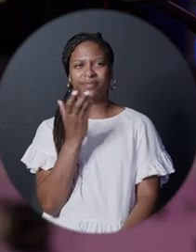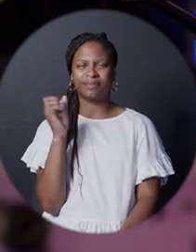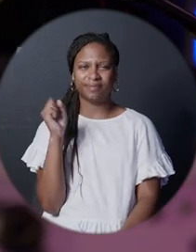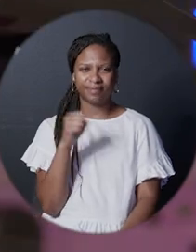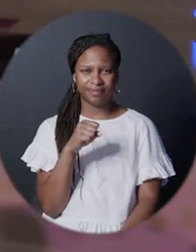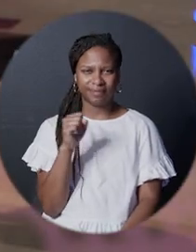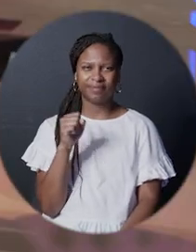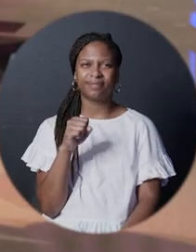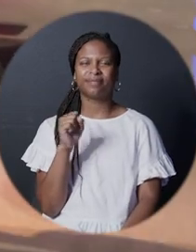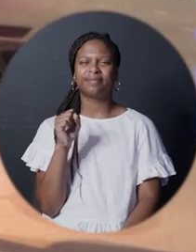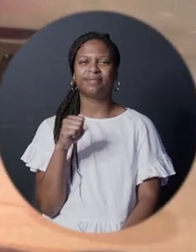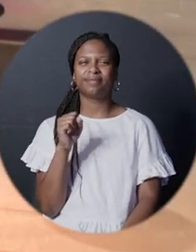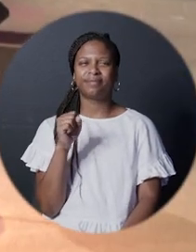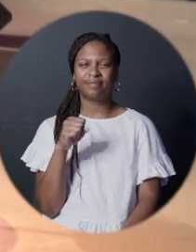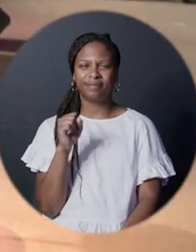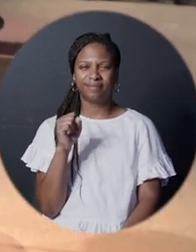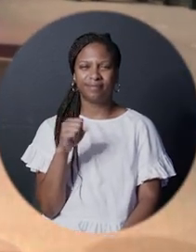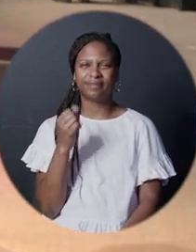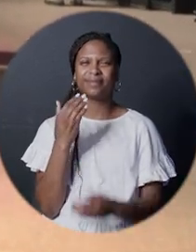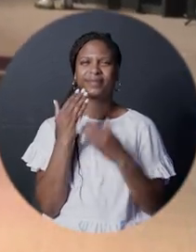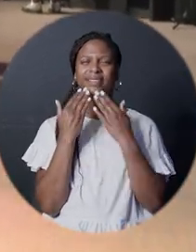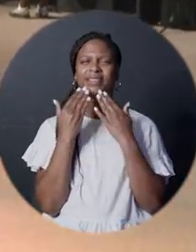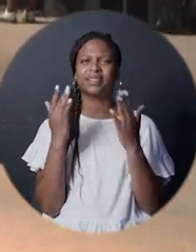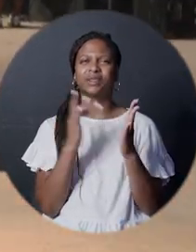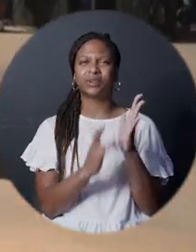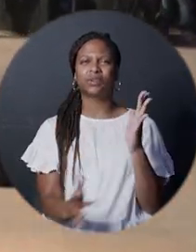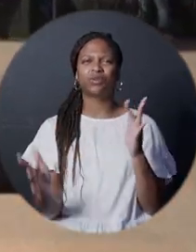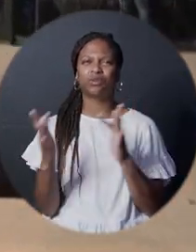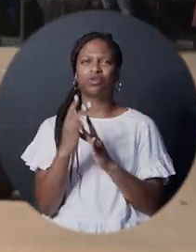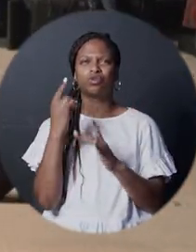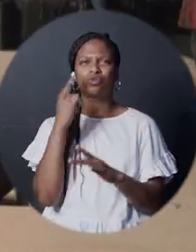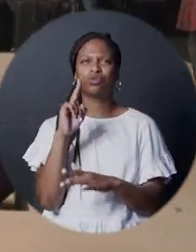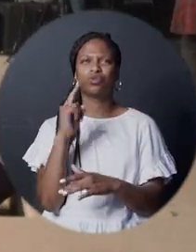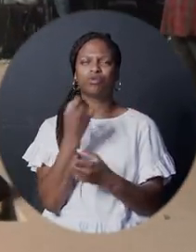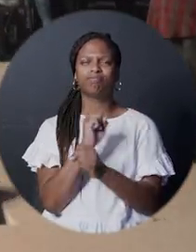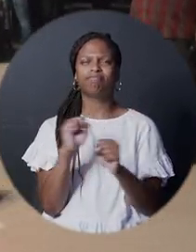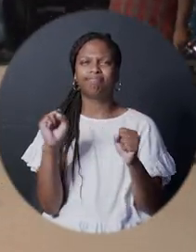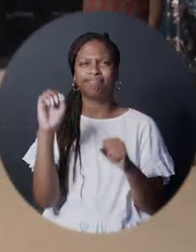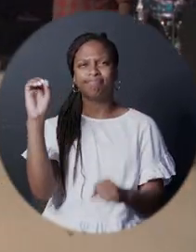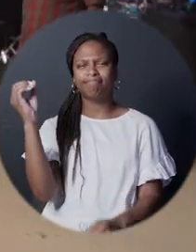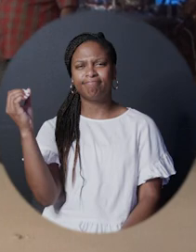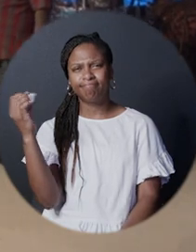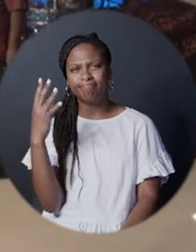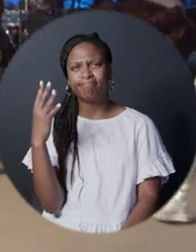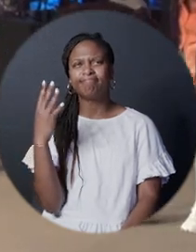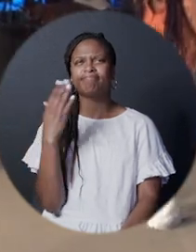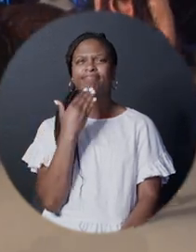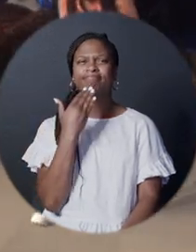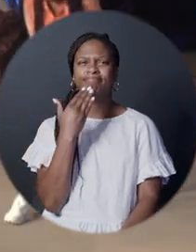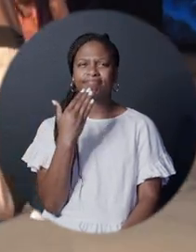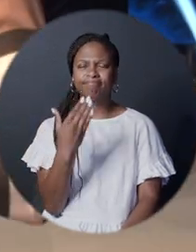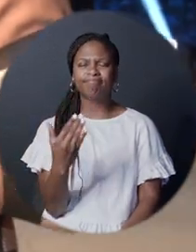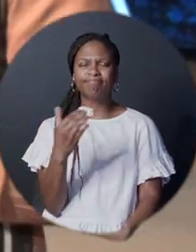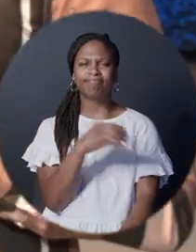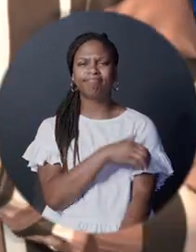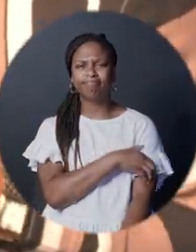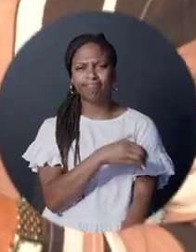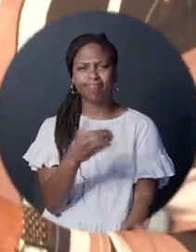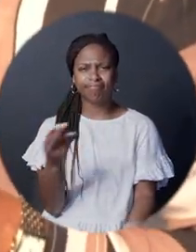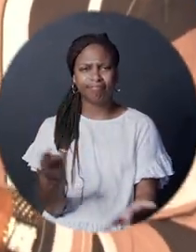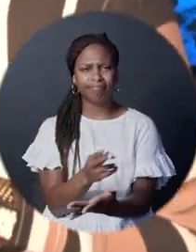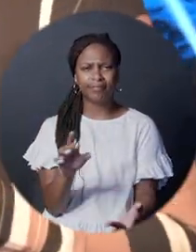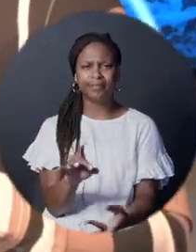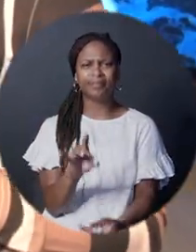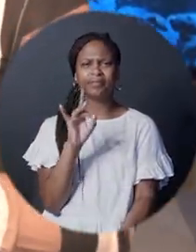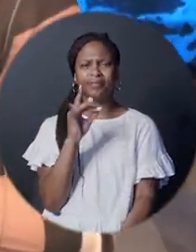Hallelujah. Oh, yes. Thank you, Jesus, for your saving grace. Thank you for